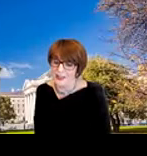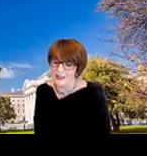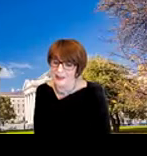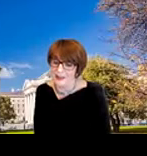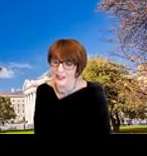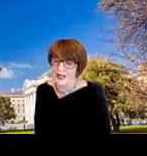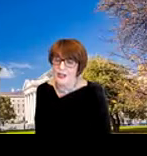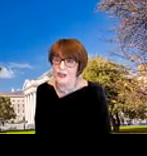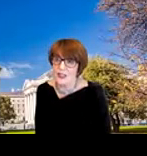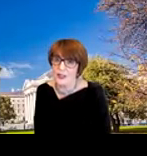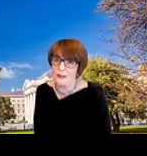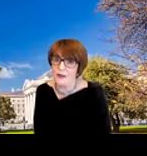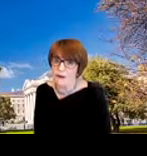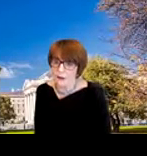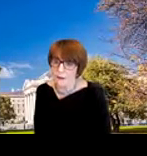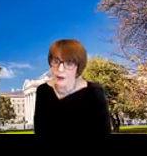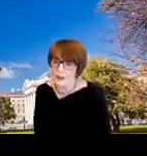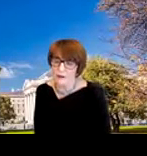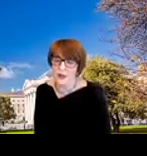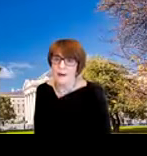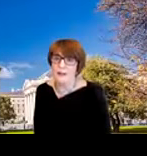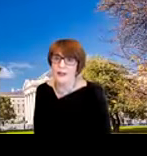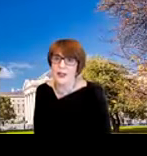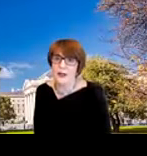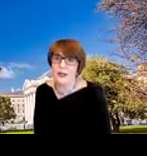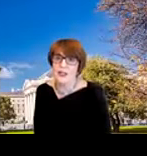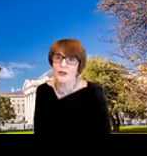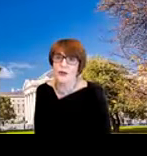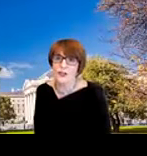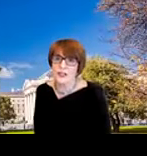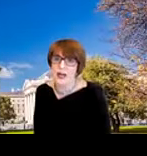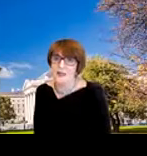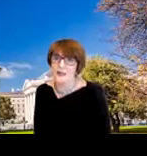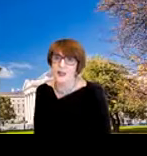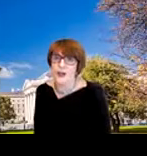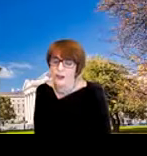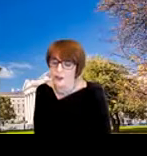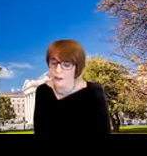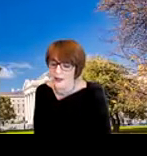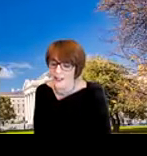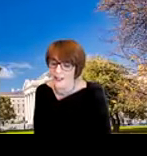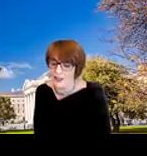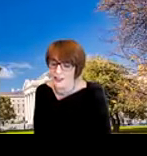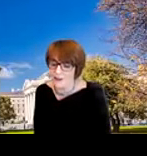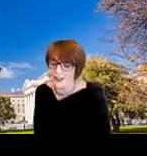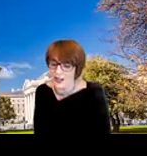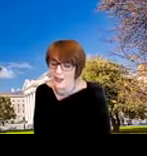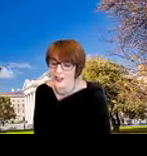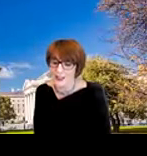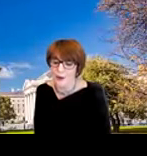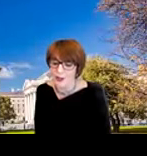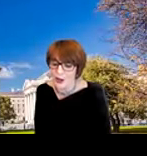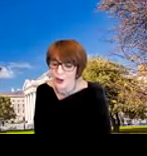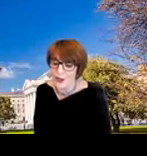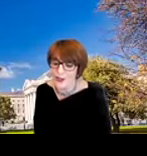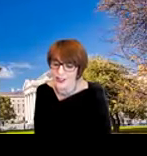intellectual disability. So this is something very positive. But I think we need to understand that nothing replaced the face-to-face contact.